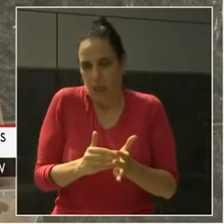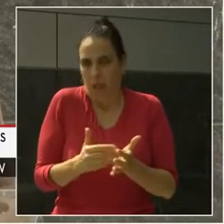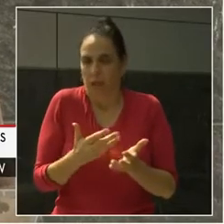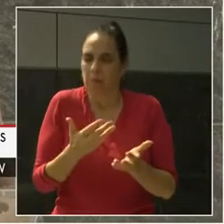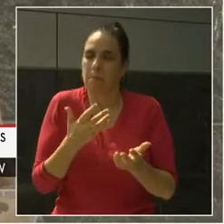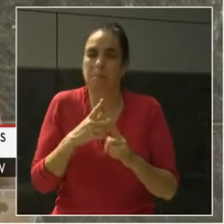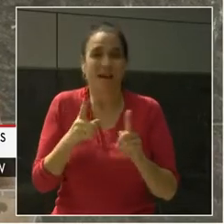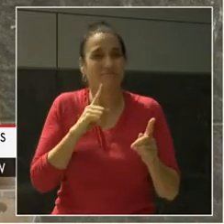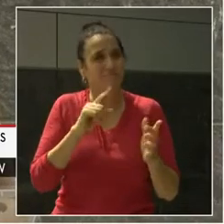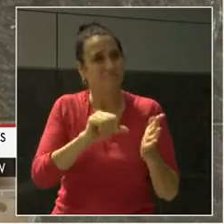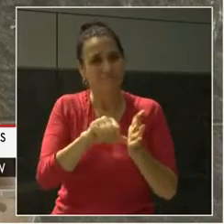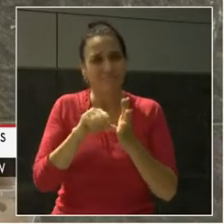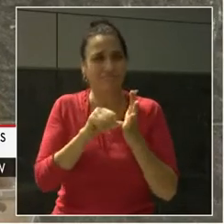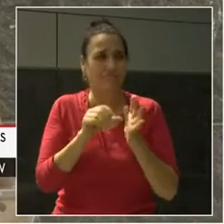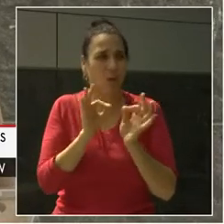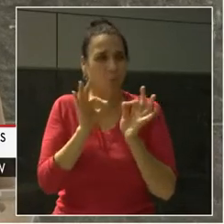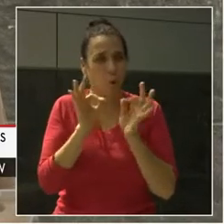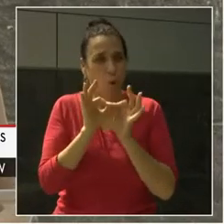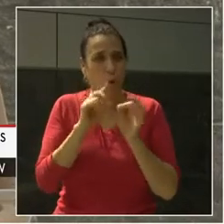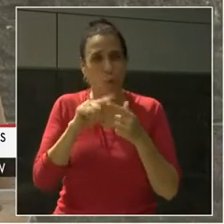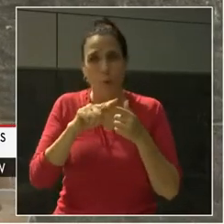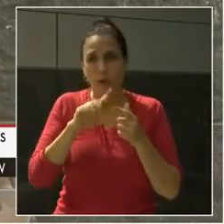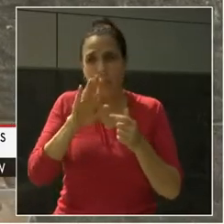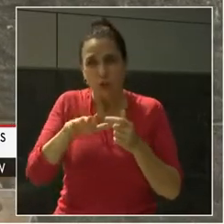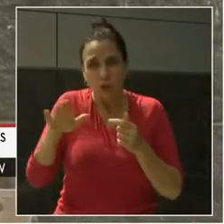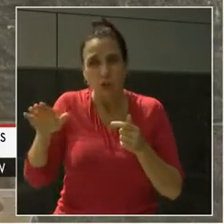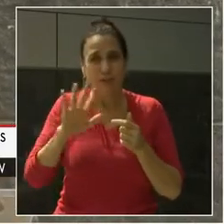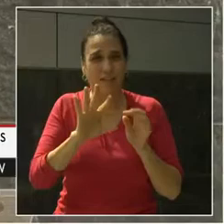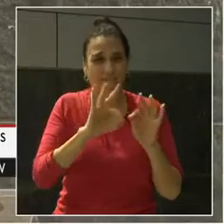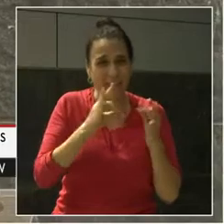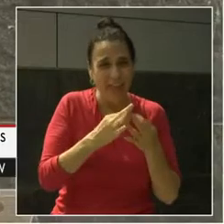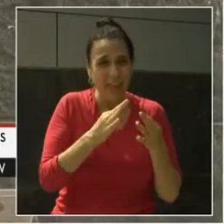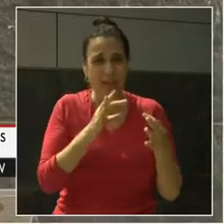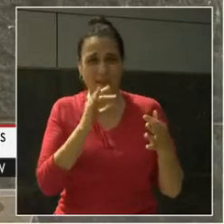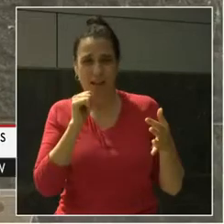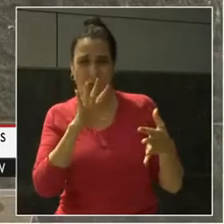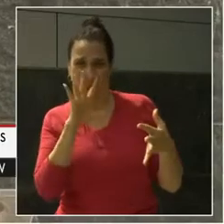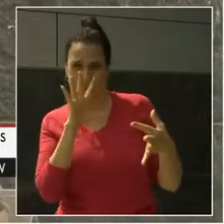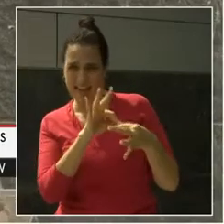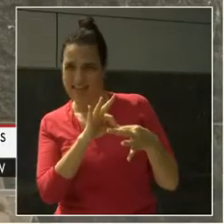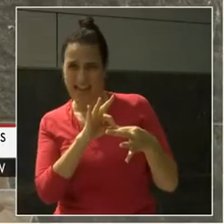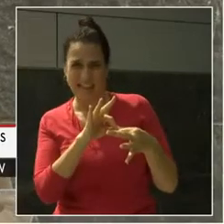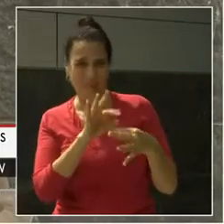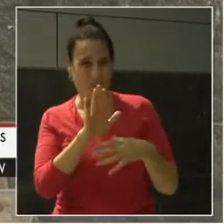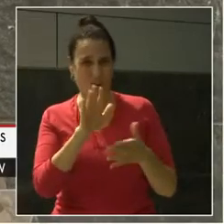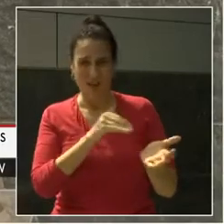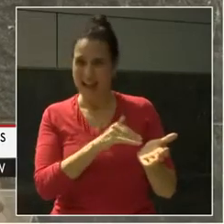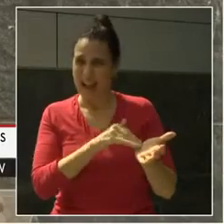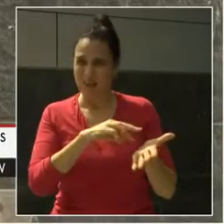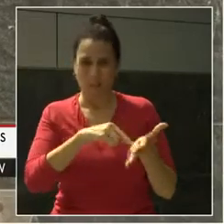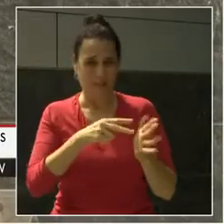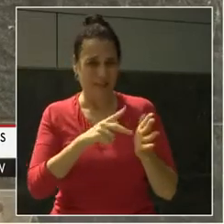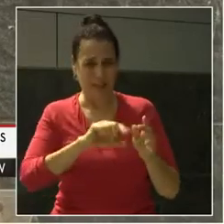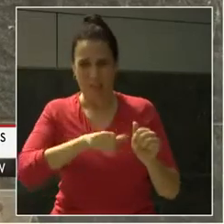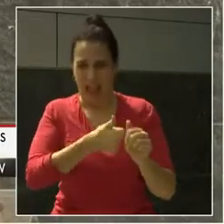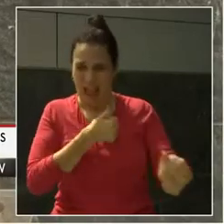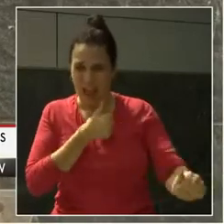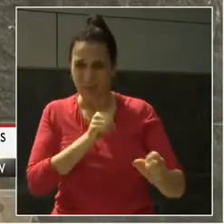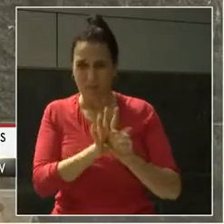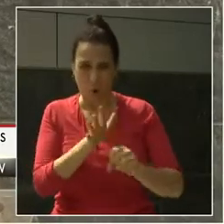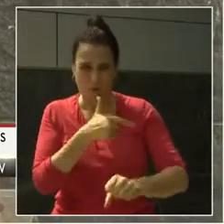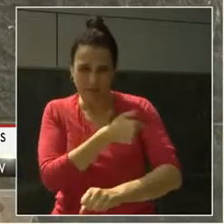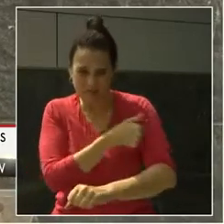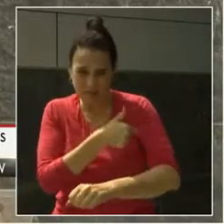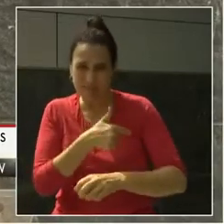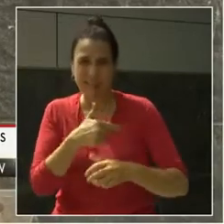because when kids and families have been disconnected from their doctors, some people have fallen behind on their immunizations, and